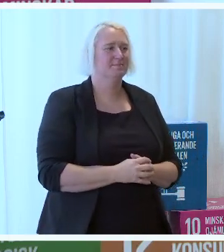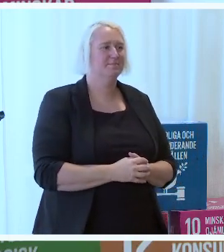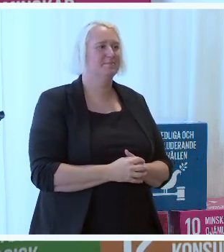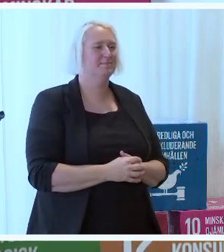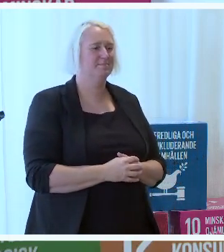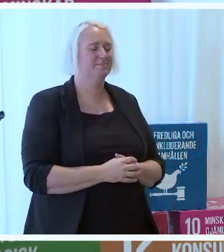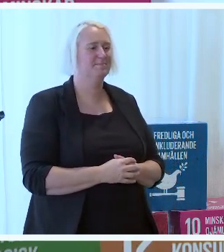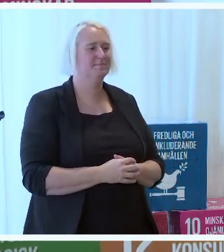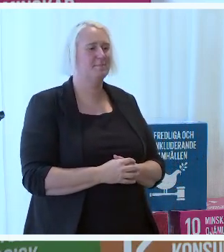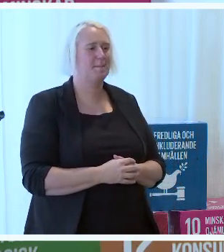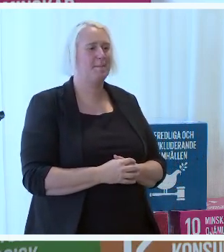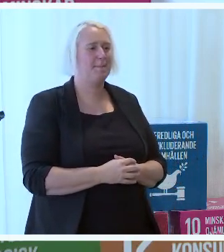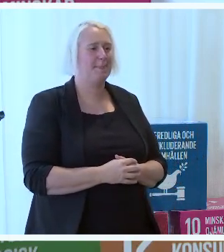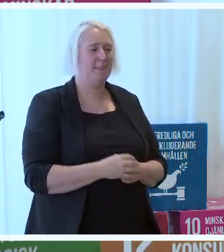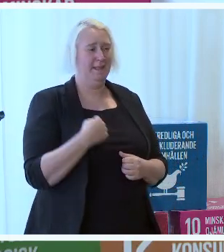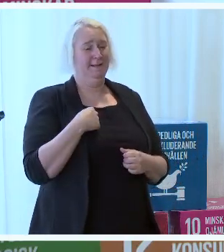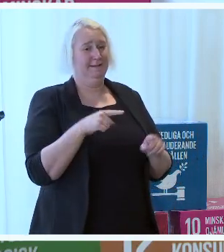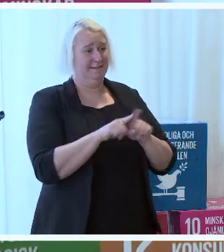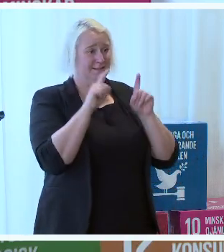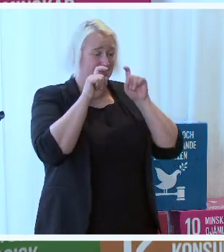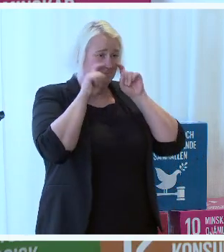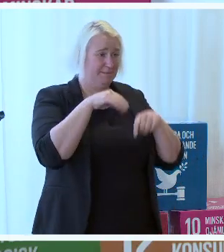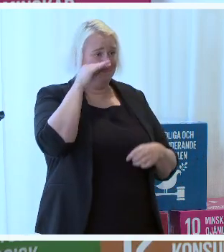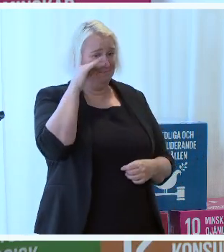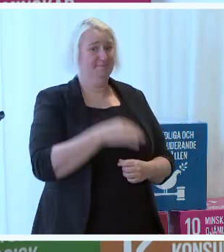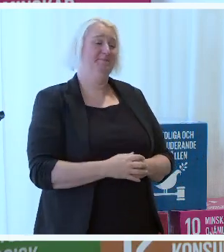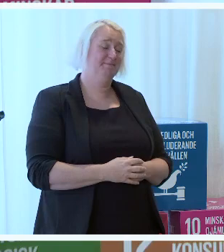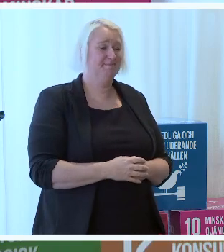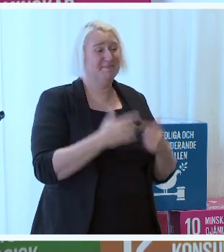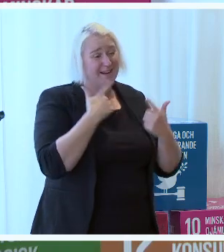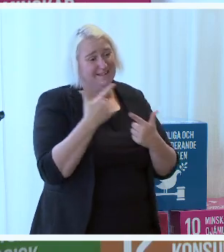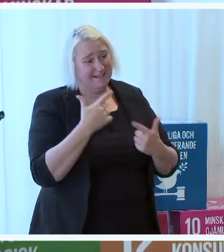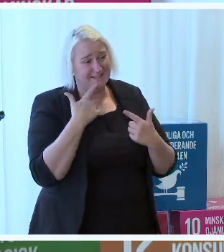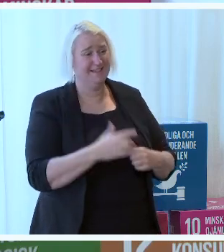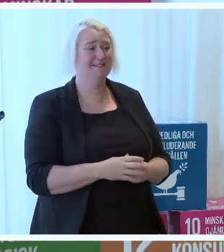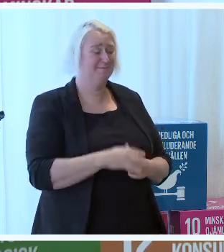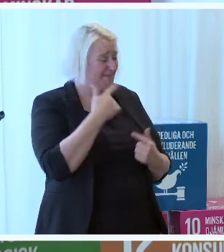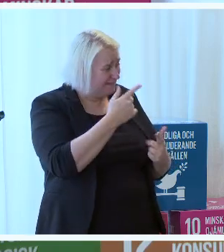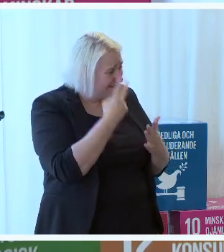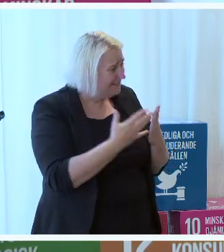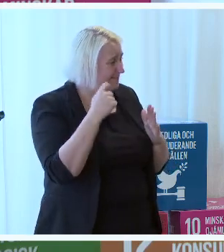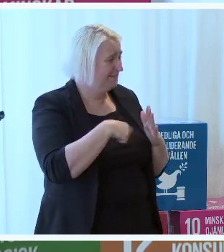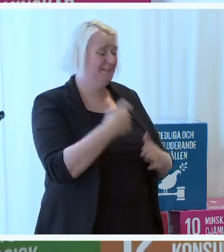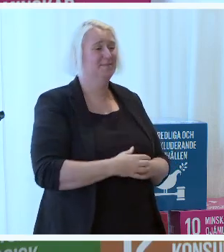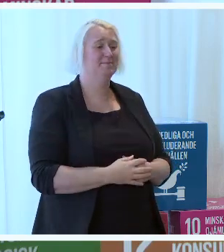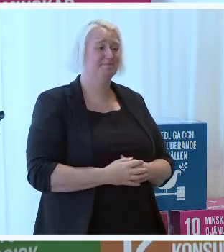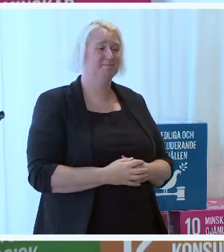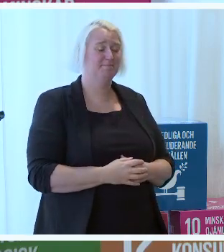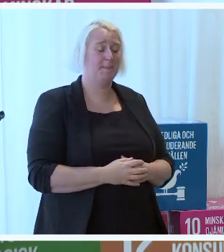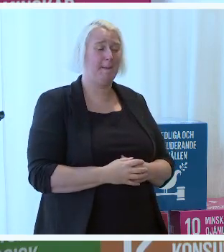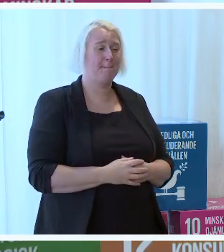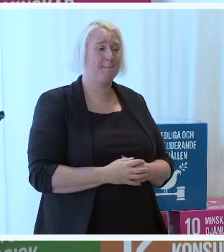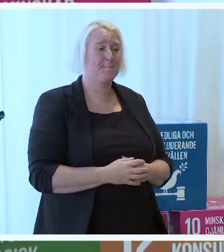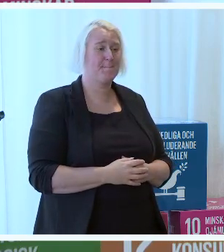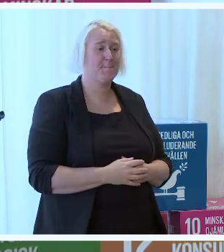Almost brought a tear to my eye. Thank you very much for showcasing this video. Yes, of course. Add. Yes. I just